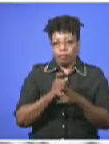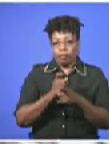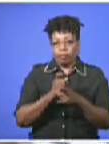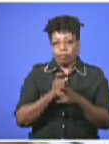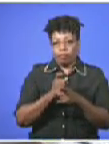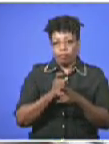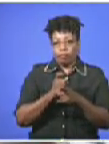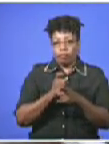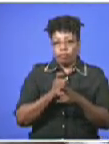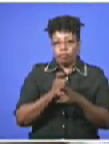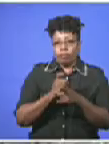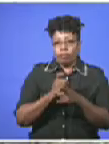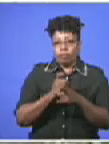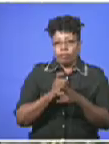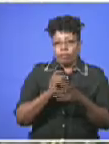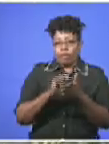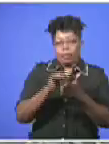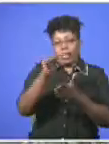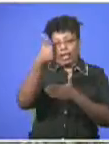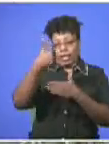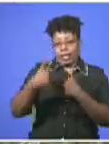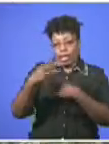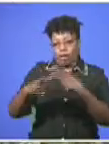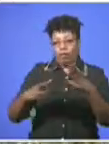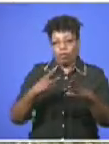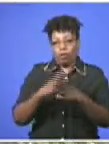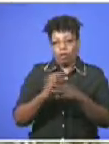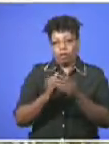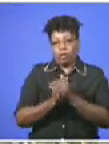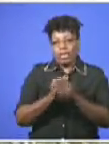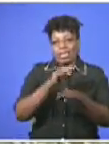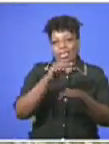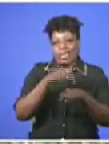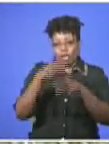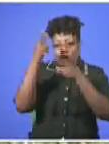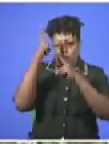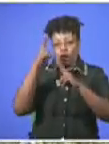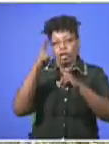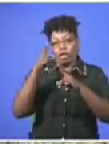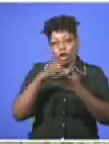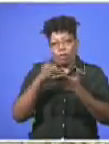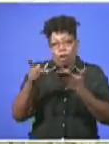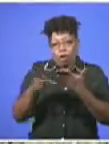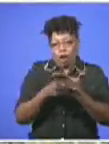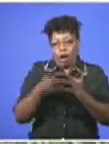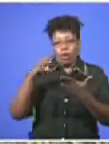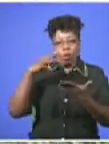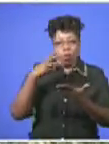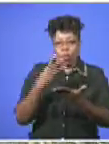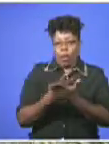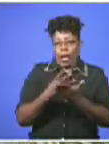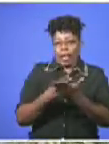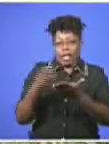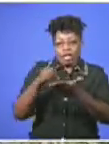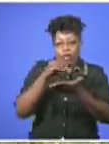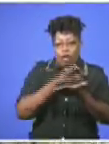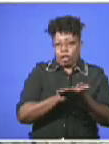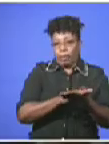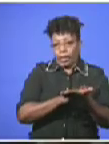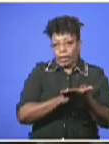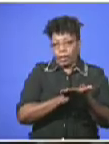from that side of the world. A national honors program should be a well-documented, well-discussed piece